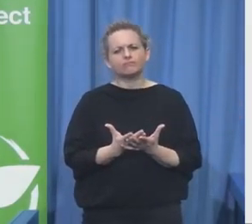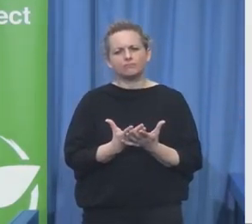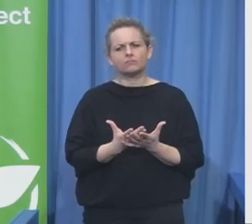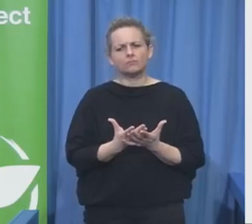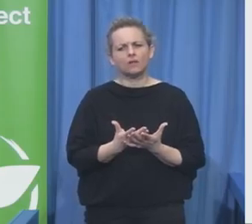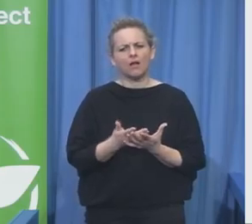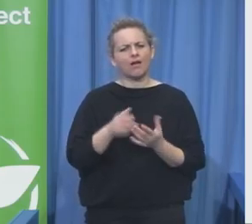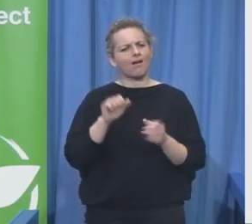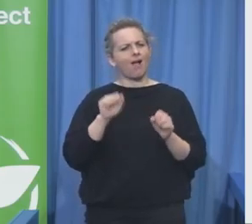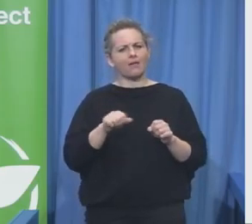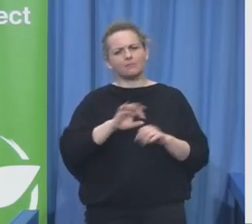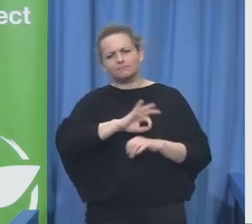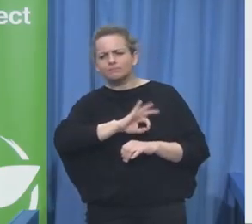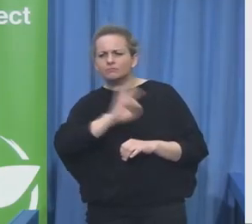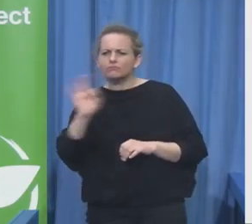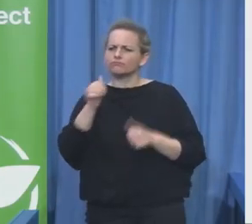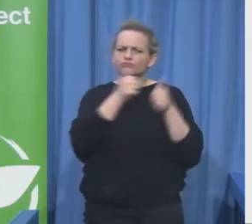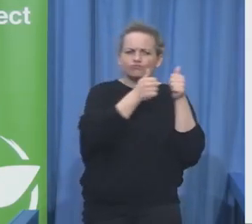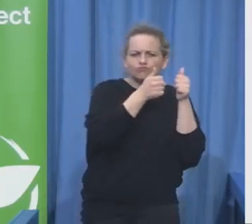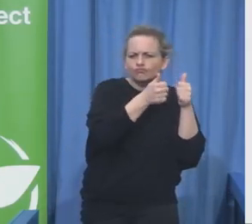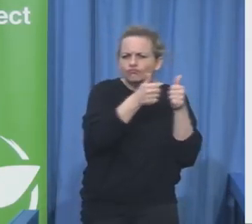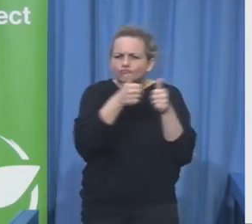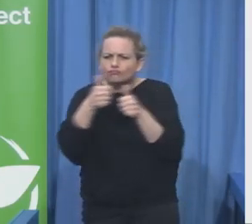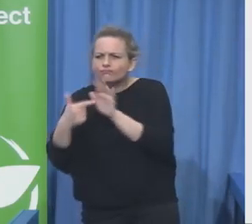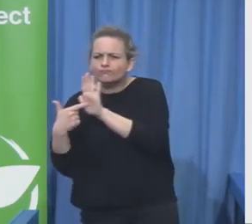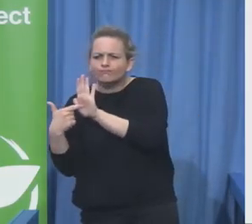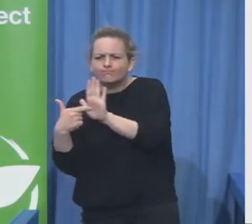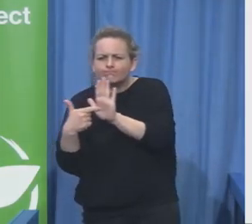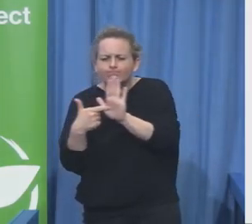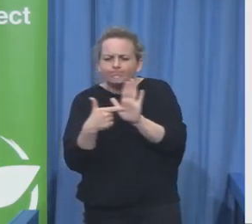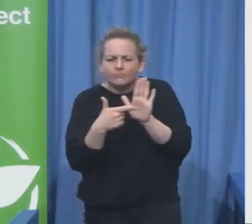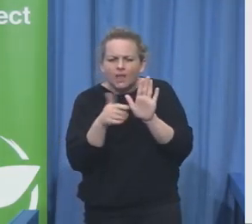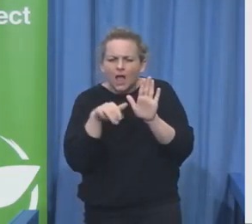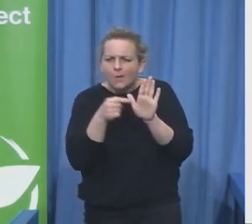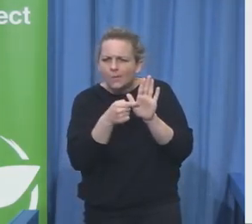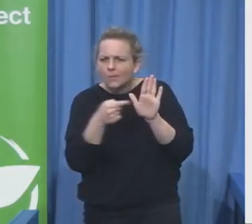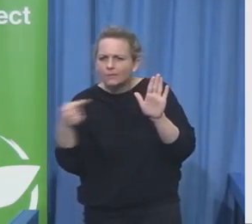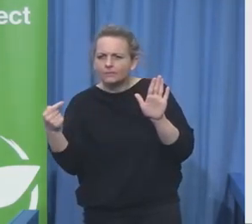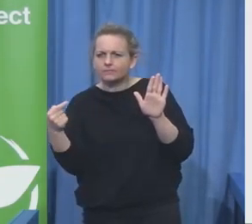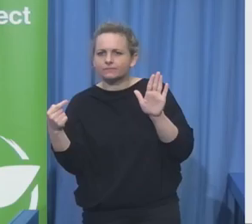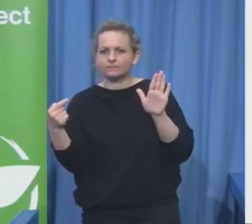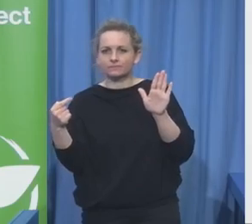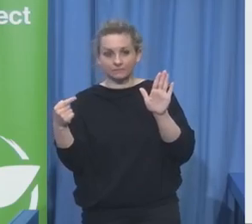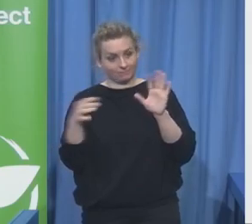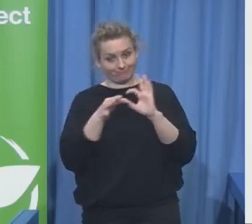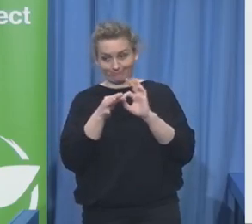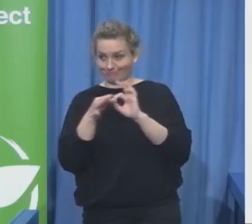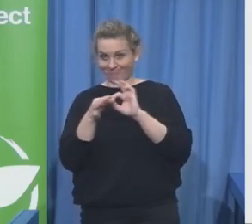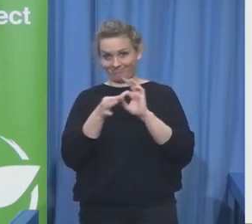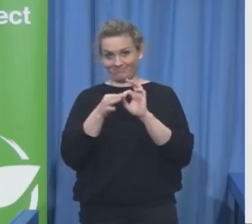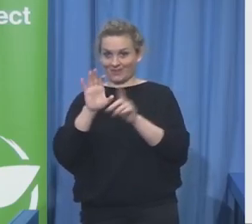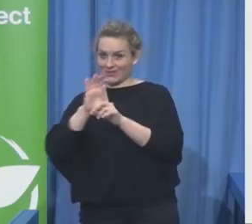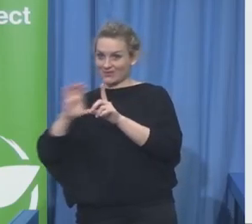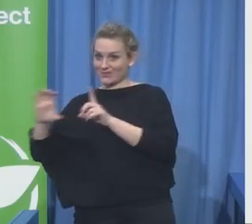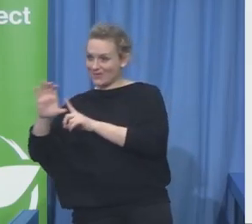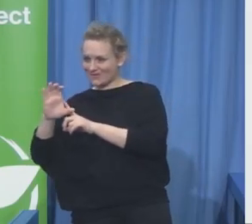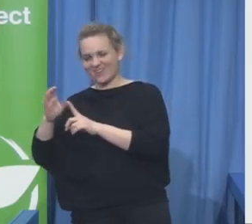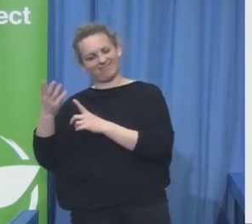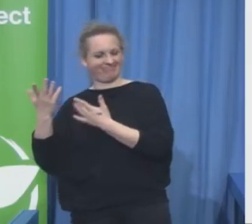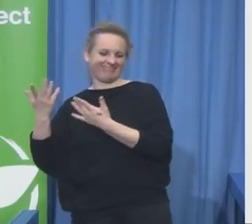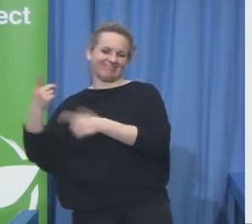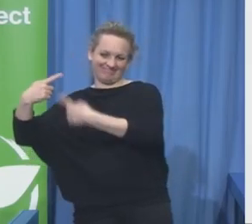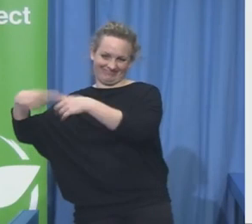company, your specific culture, they work quite well. But before we do that, I want to think about a few things. One, when